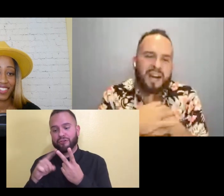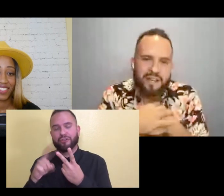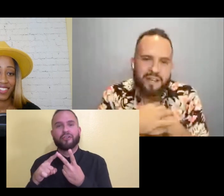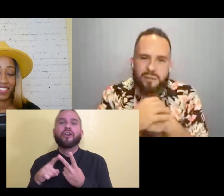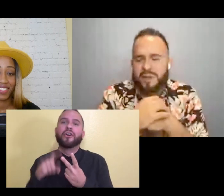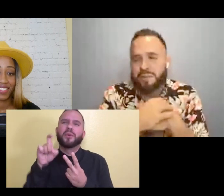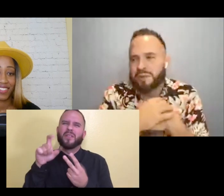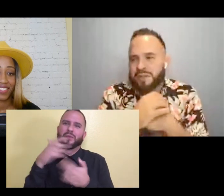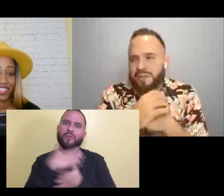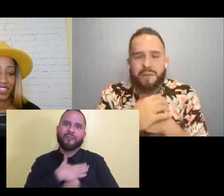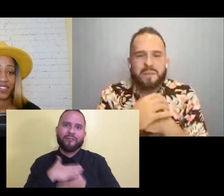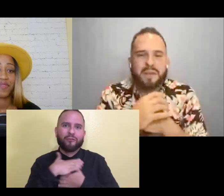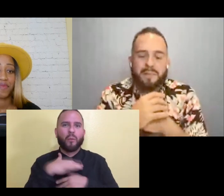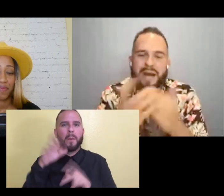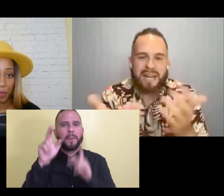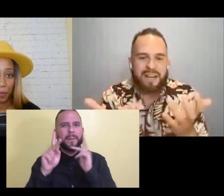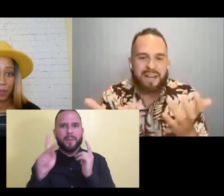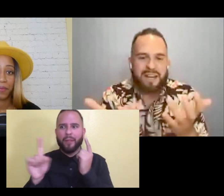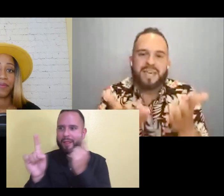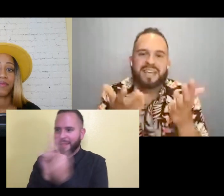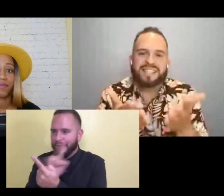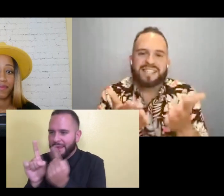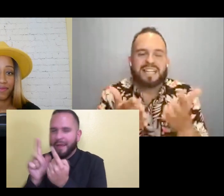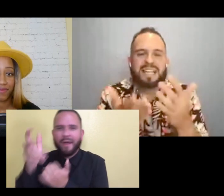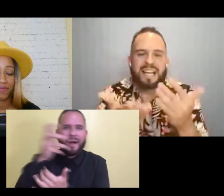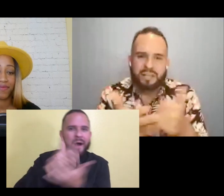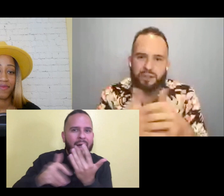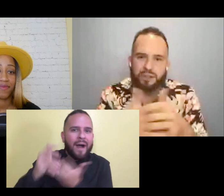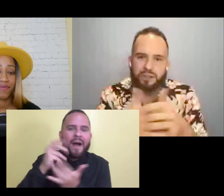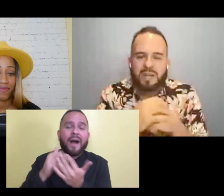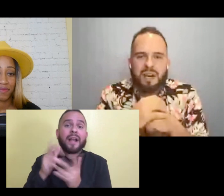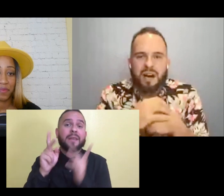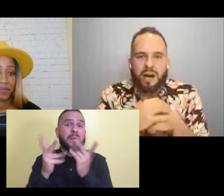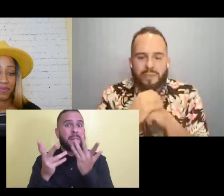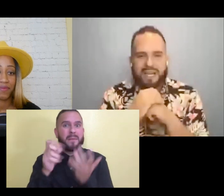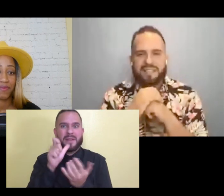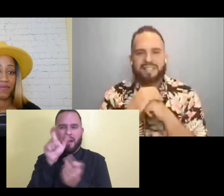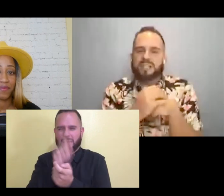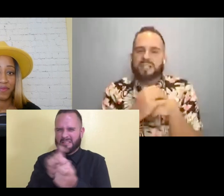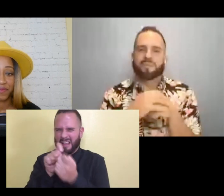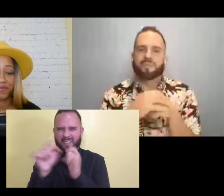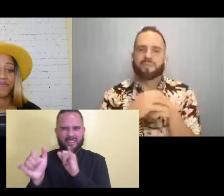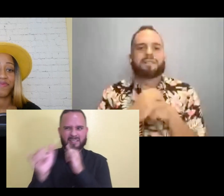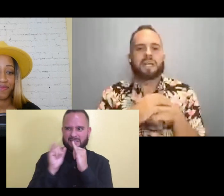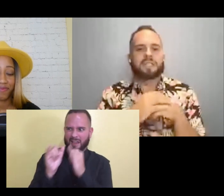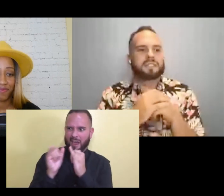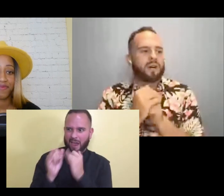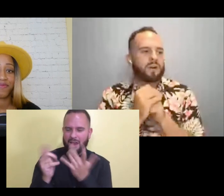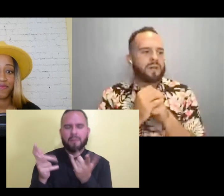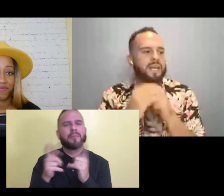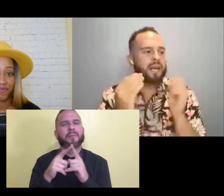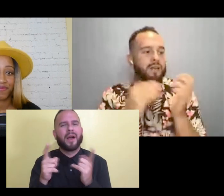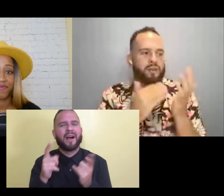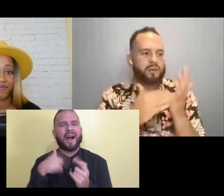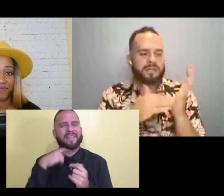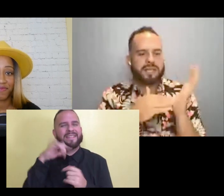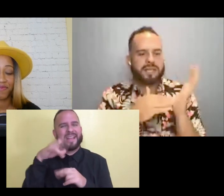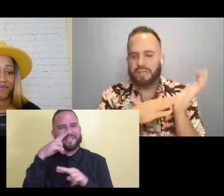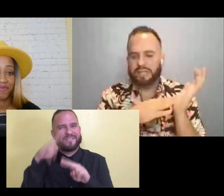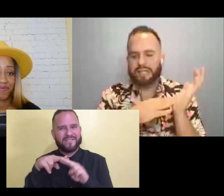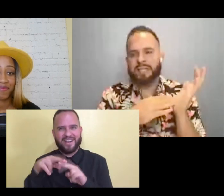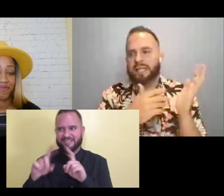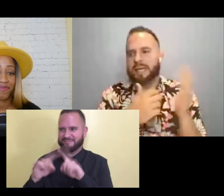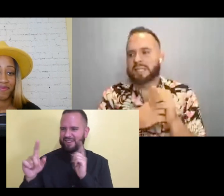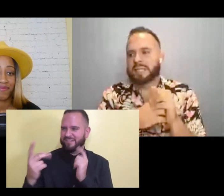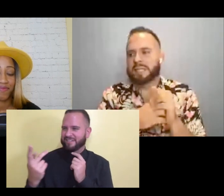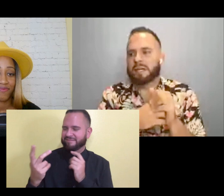enjoy talking to new people, people that might not be exactly like you. But I think that's what makes it fun. So yeah, you schedule